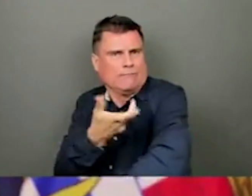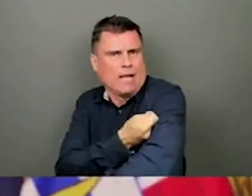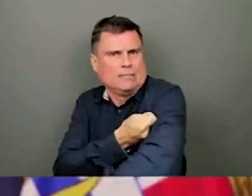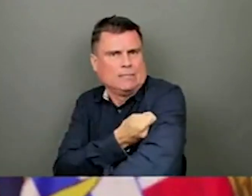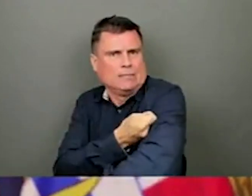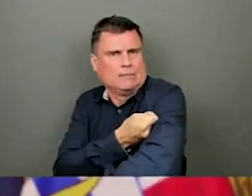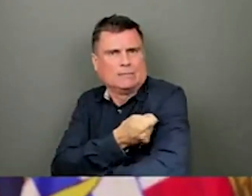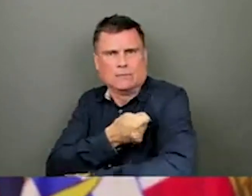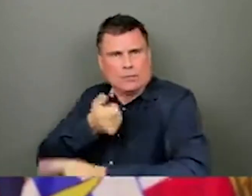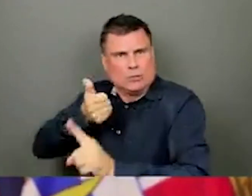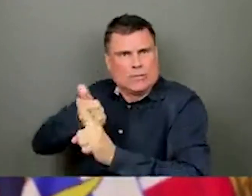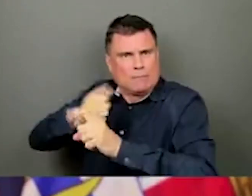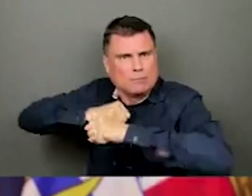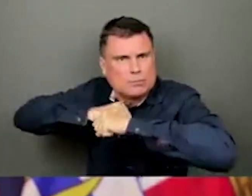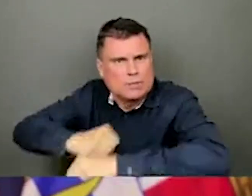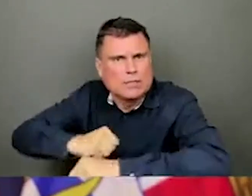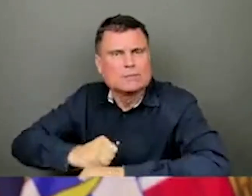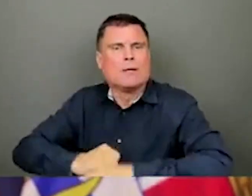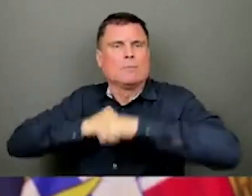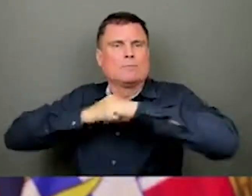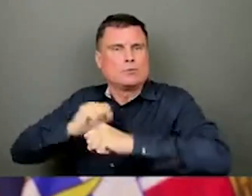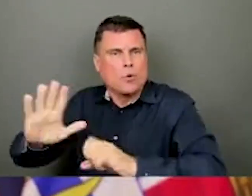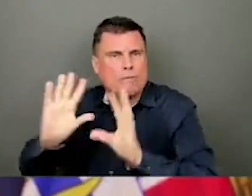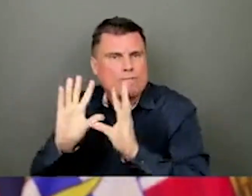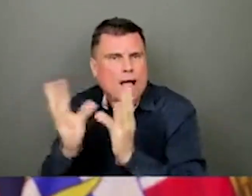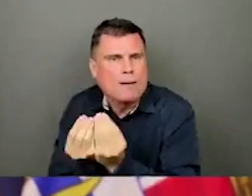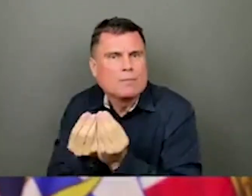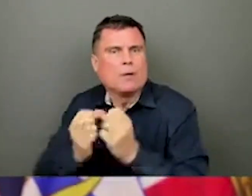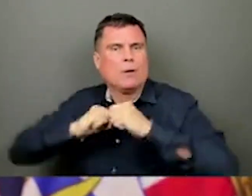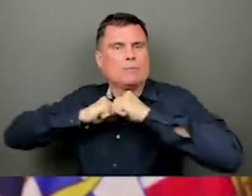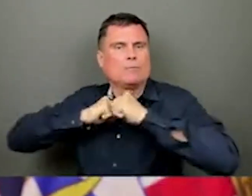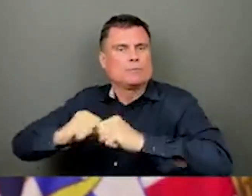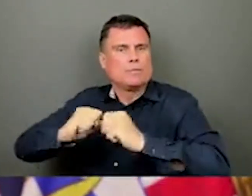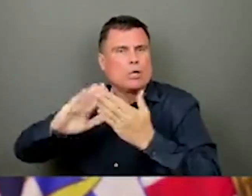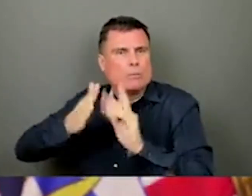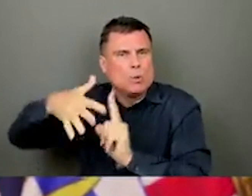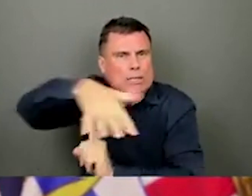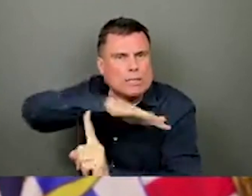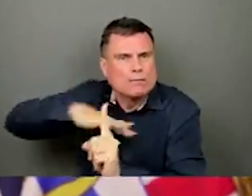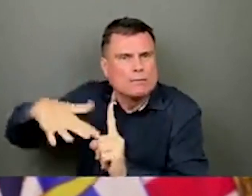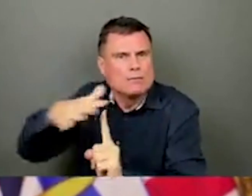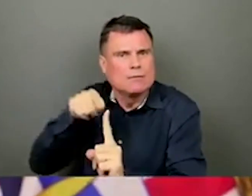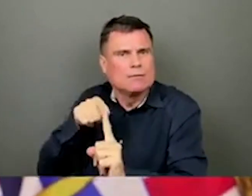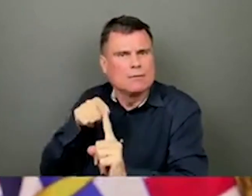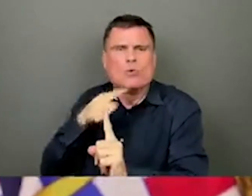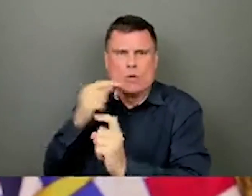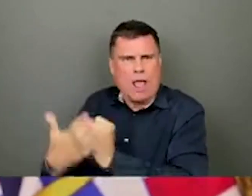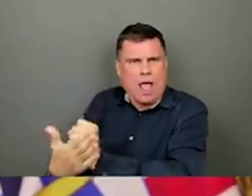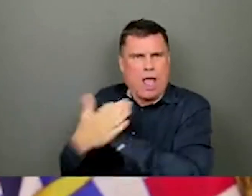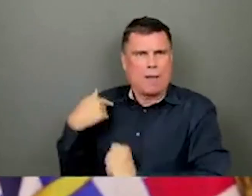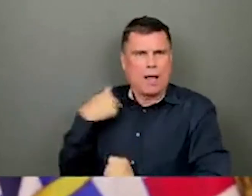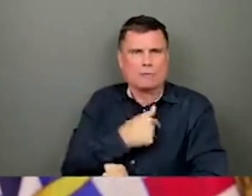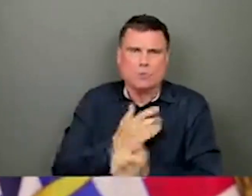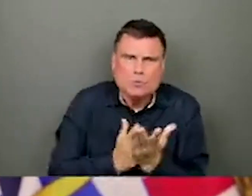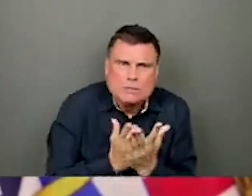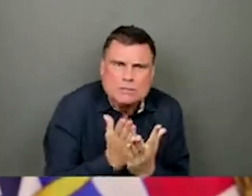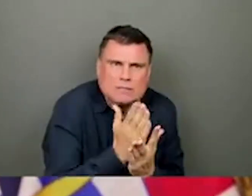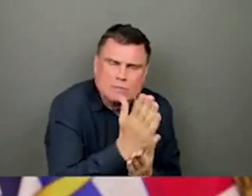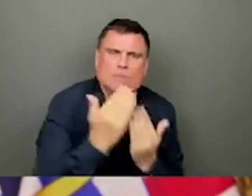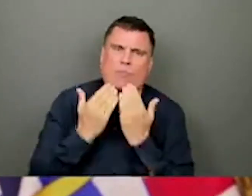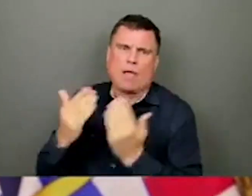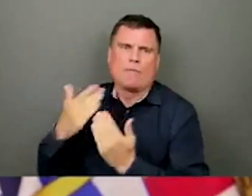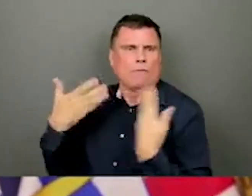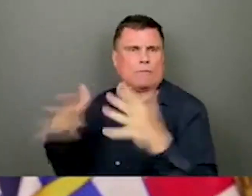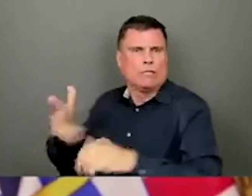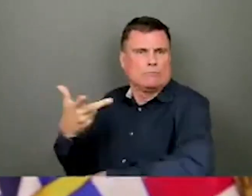and their communities by getting vaccinated to help us get through this pandemic. We've come a long way since this